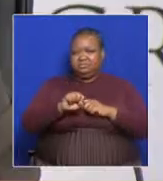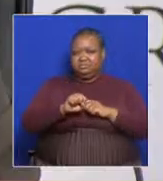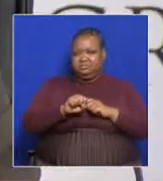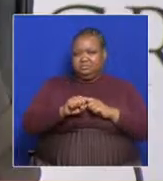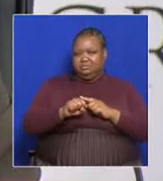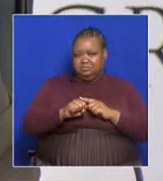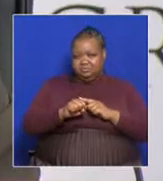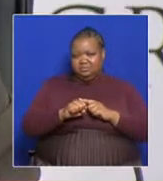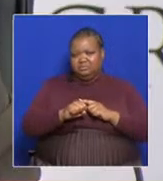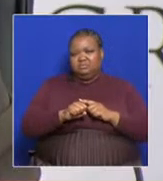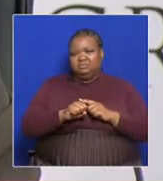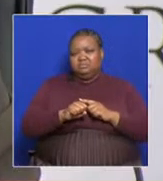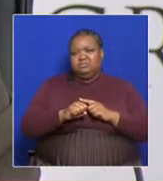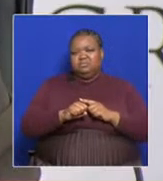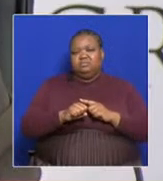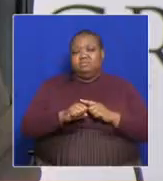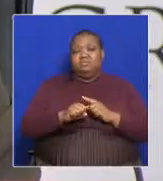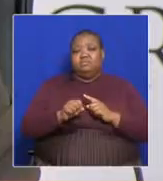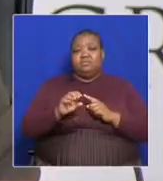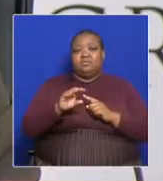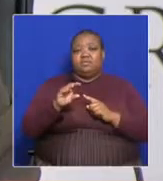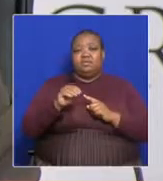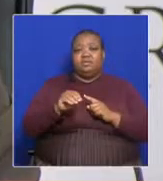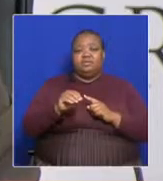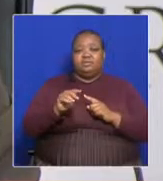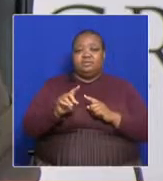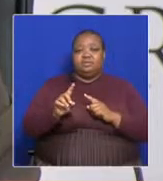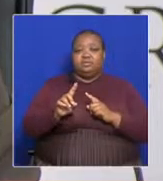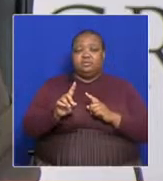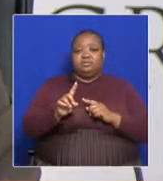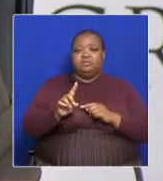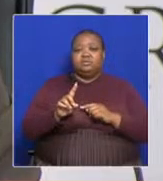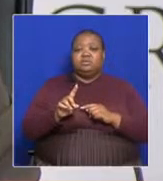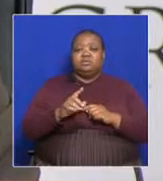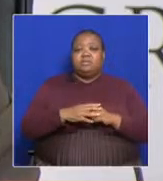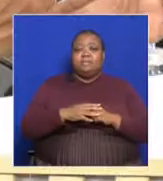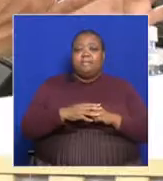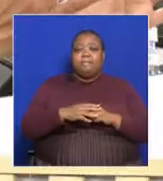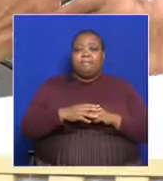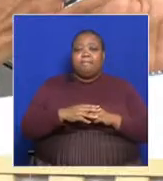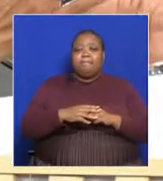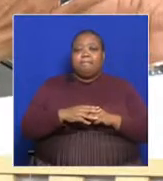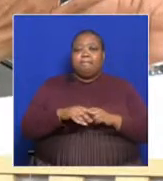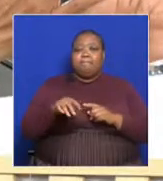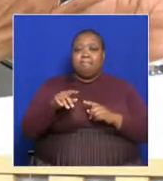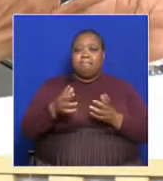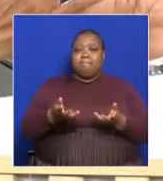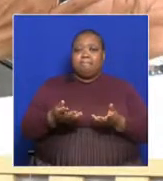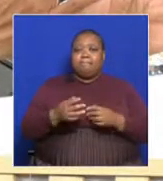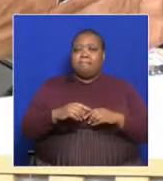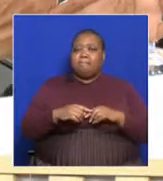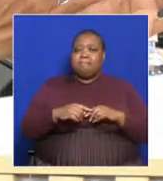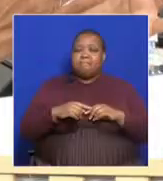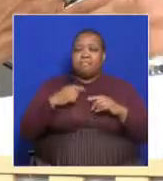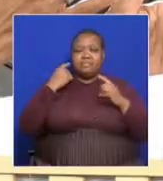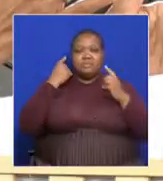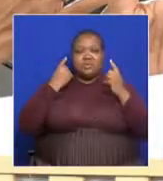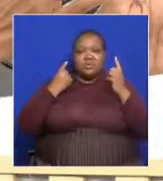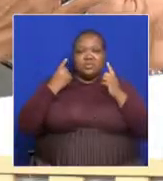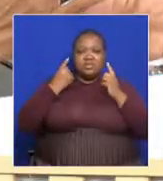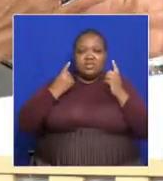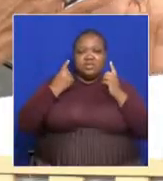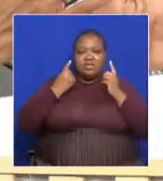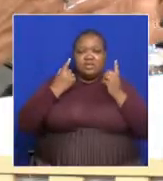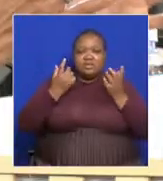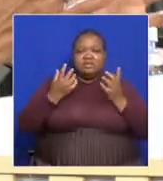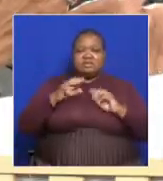I'm asking you about, once at any point you don't consider to ask,